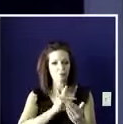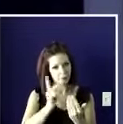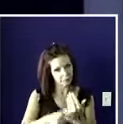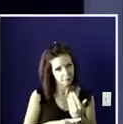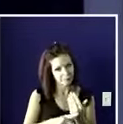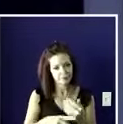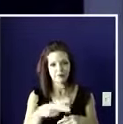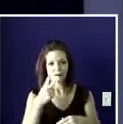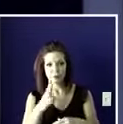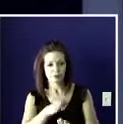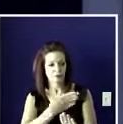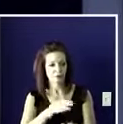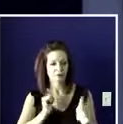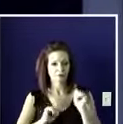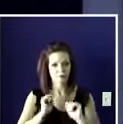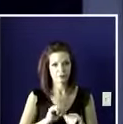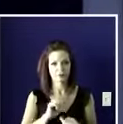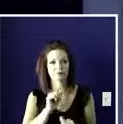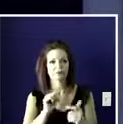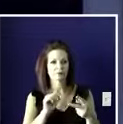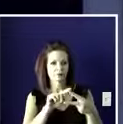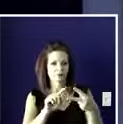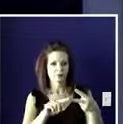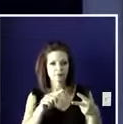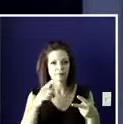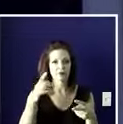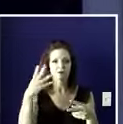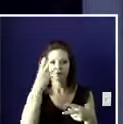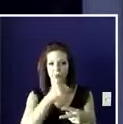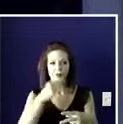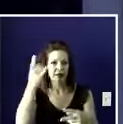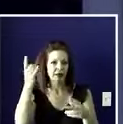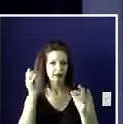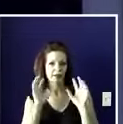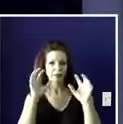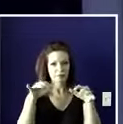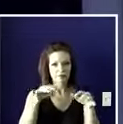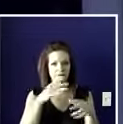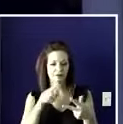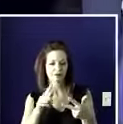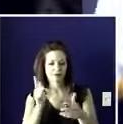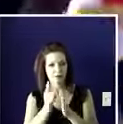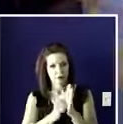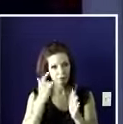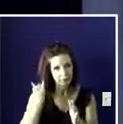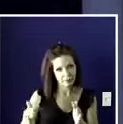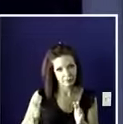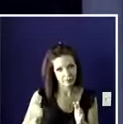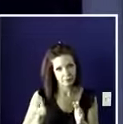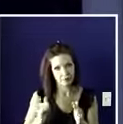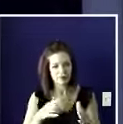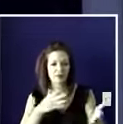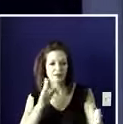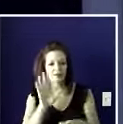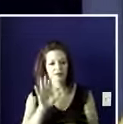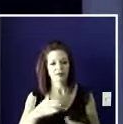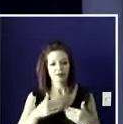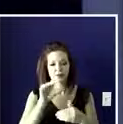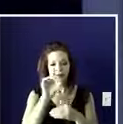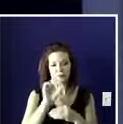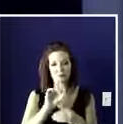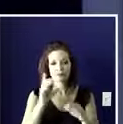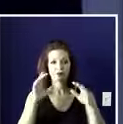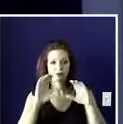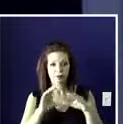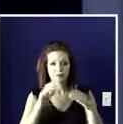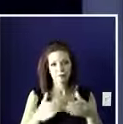musical productions, Beauty and the Beast and Legally Blonde. And Gavin helped to reestablish the Young Democrats Club, serving as co-president and one of